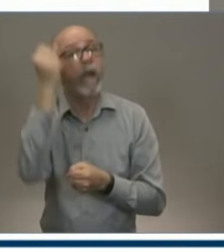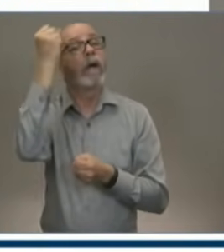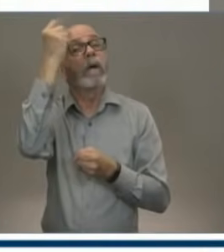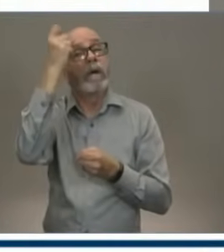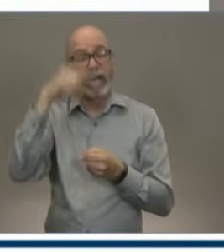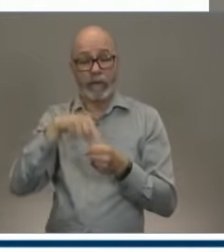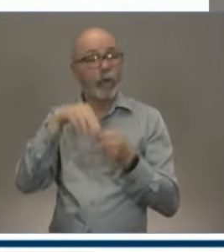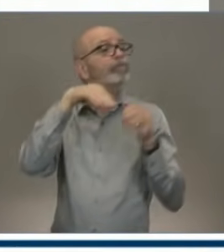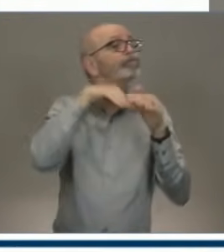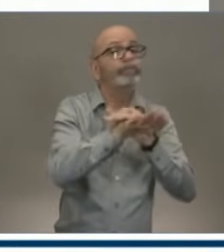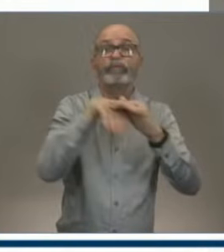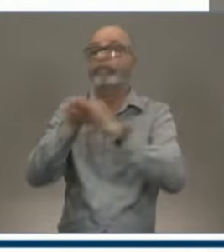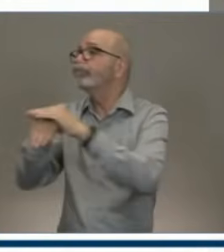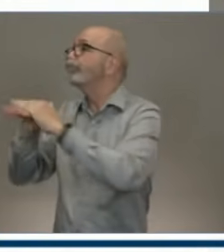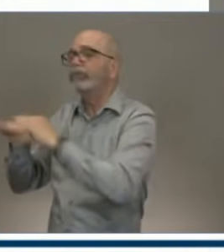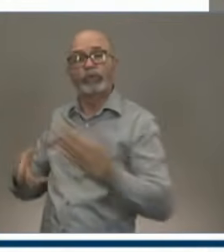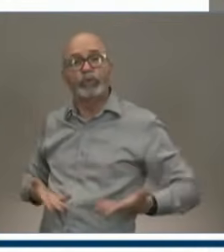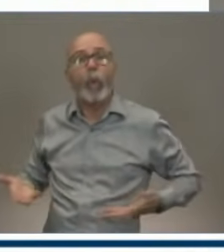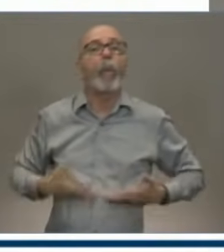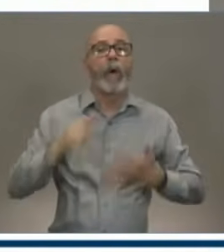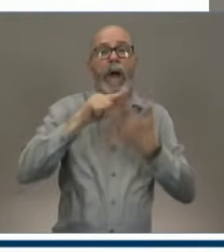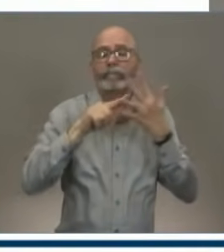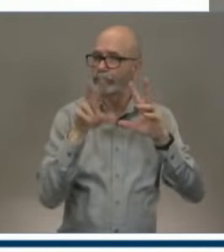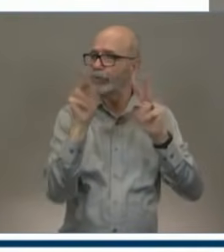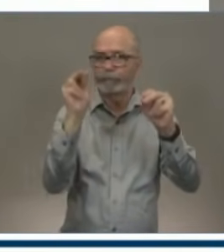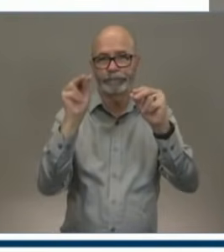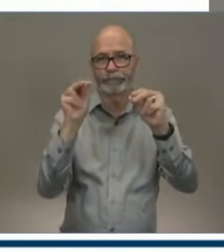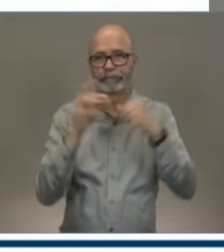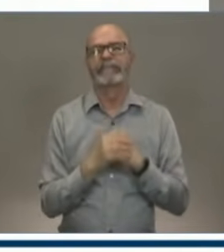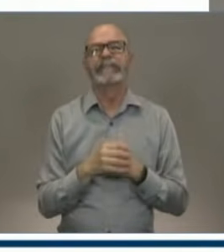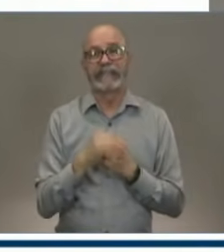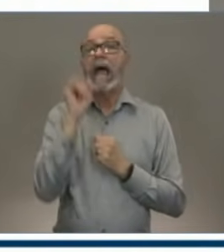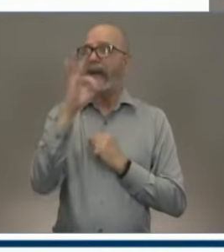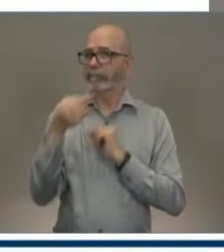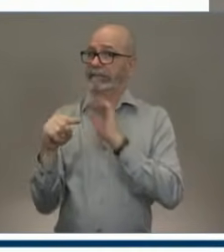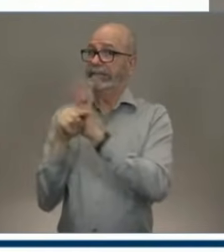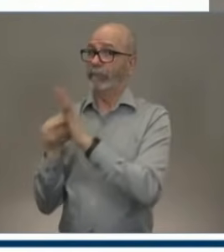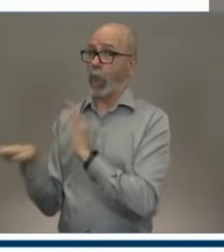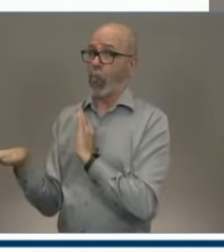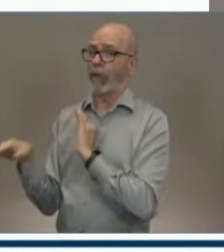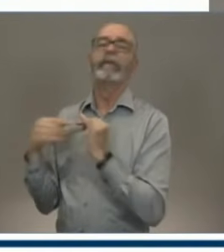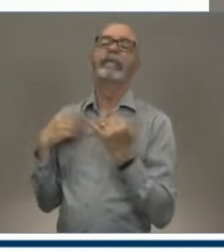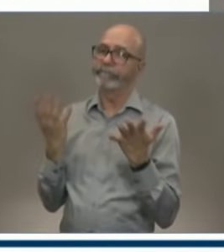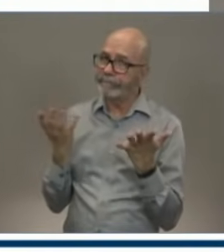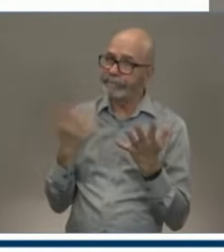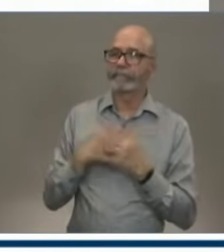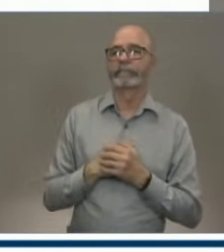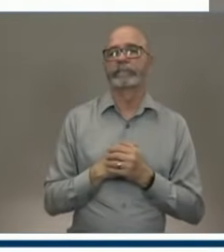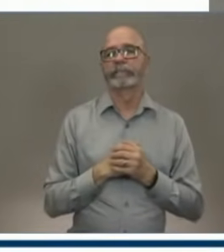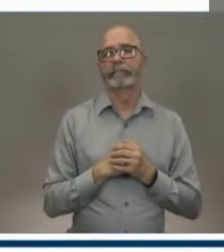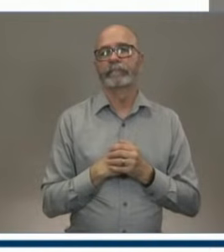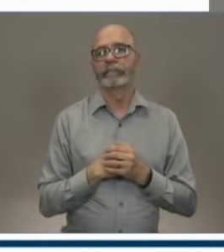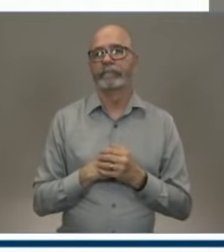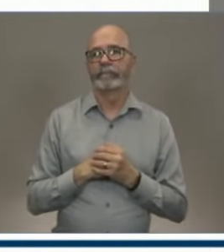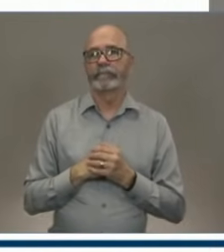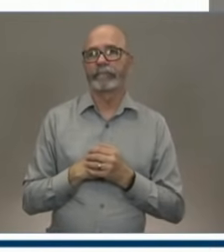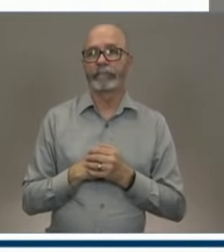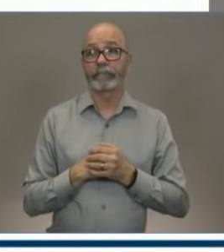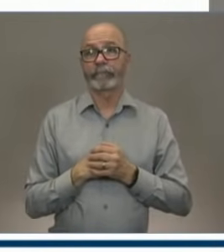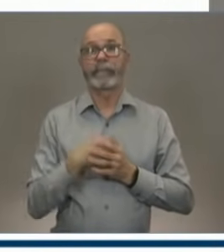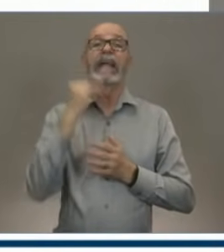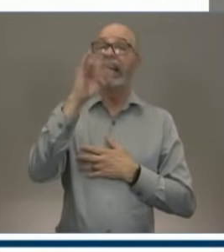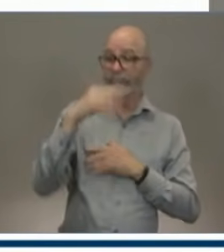be maintained even if they have a negative test result. And that's simply because, as I explained the other day, that a negative test